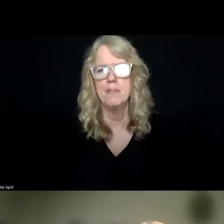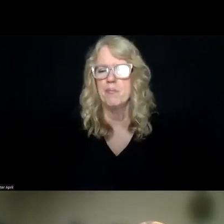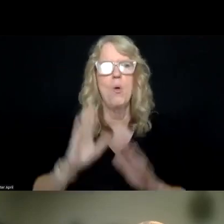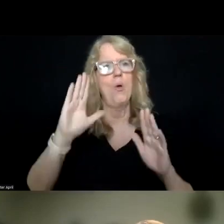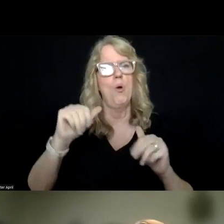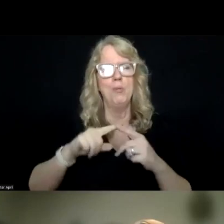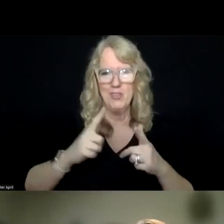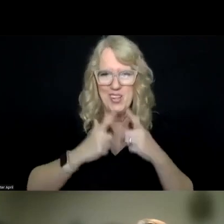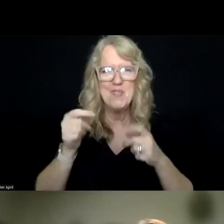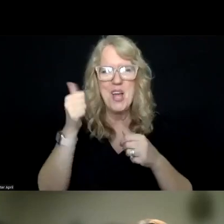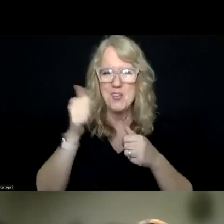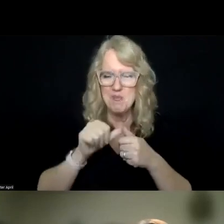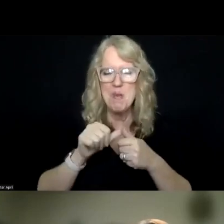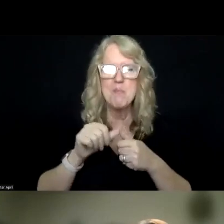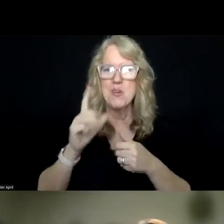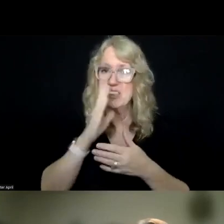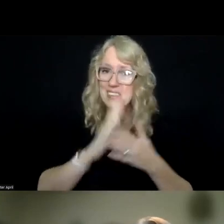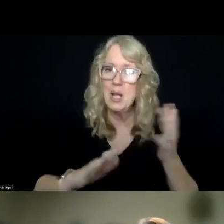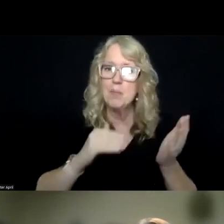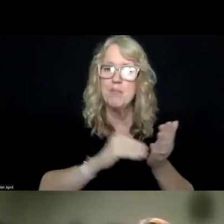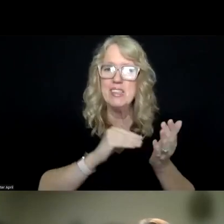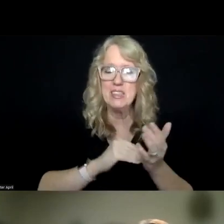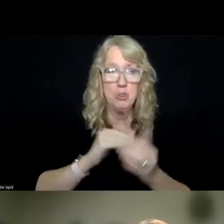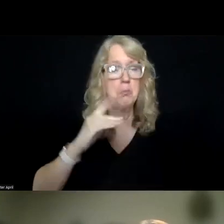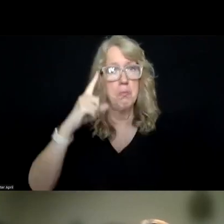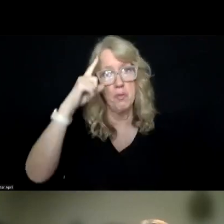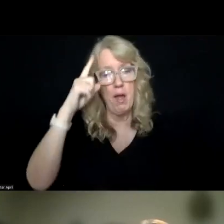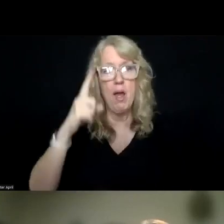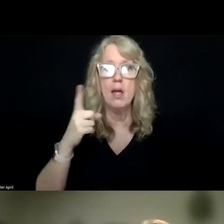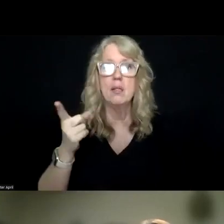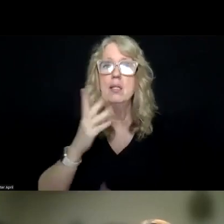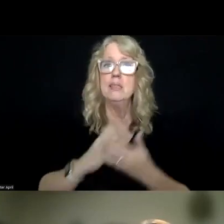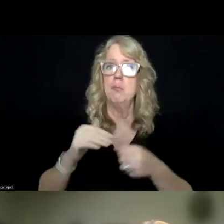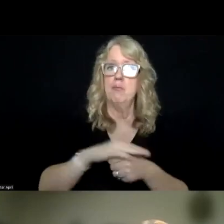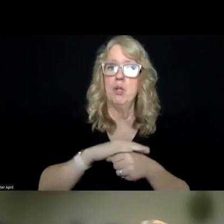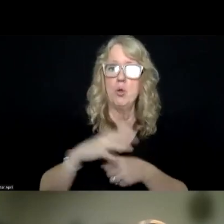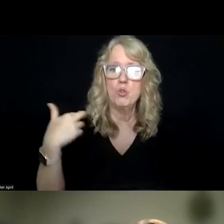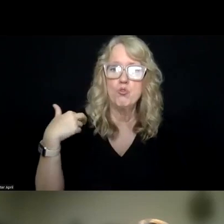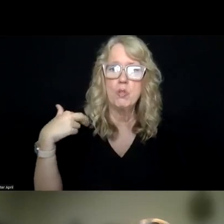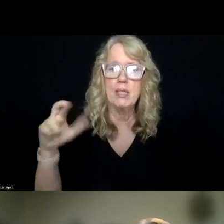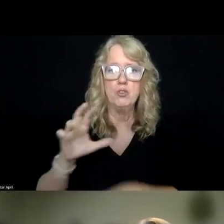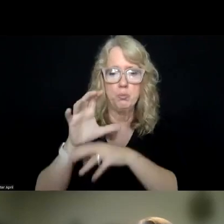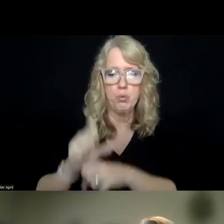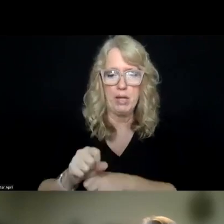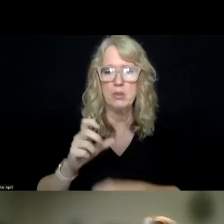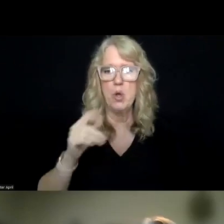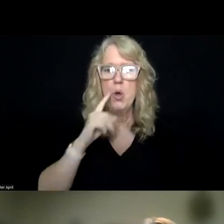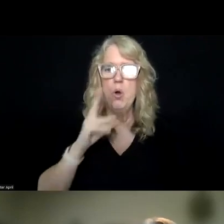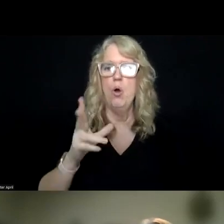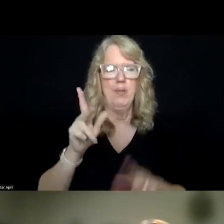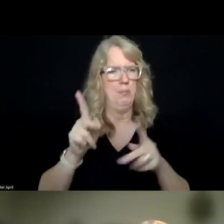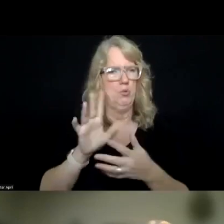live. I can remember some physicians who really thought that some of the local religious practices, or just that a person would